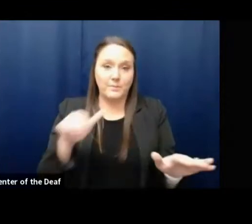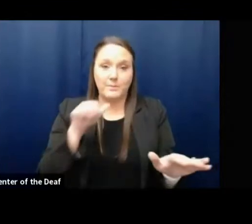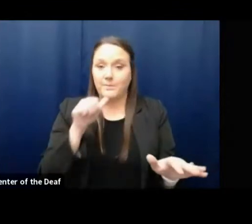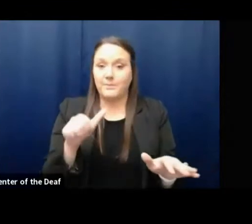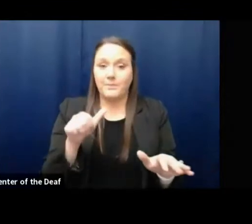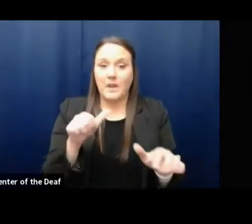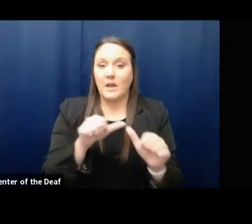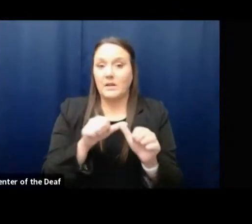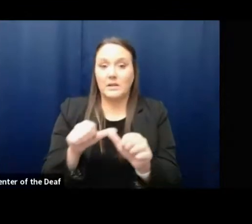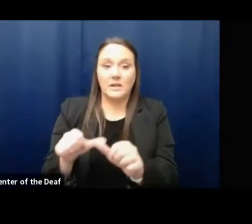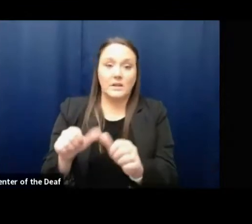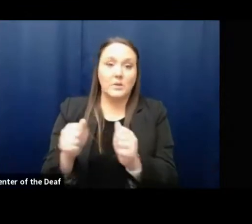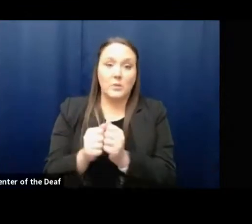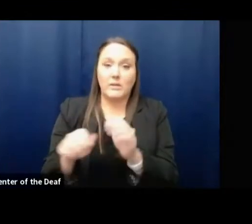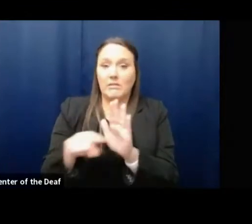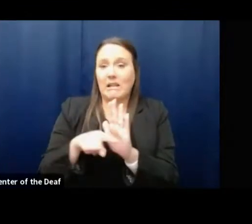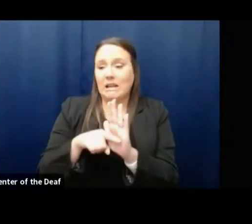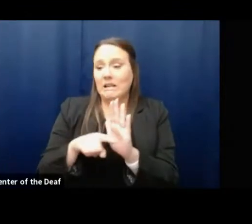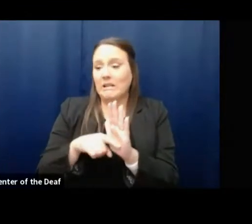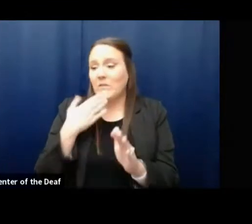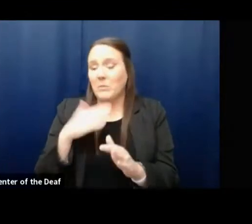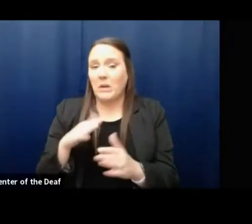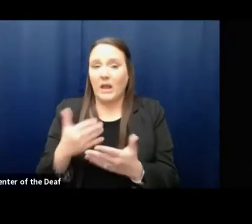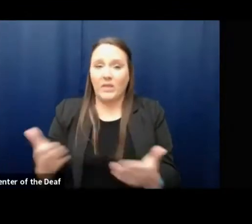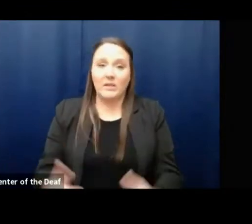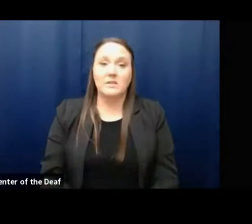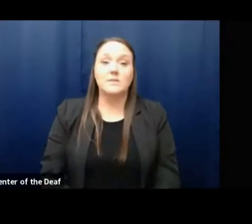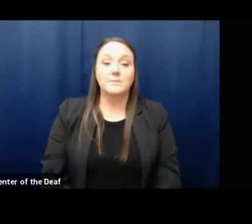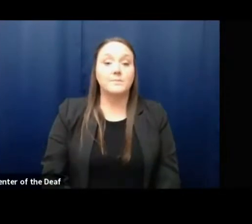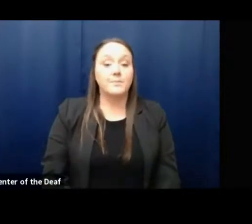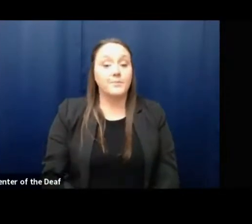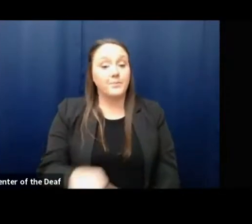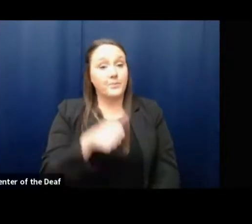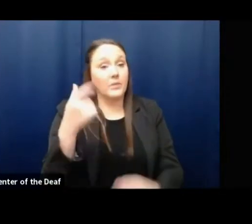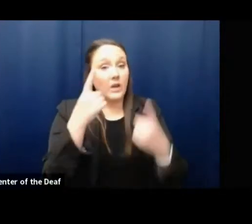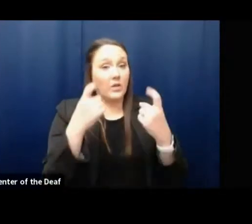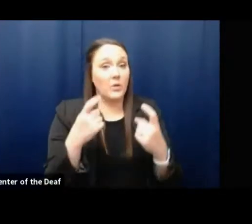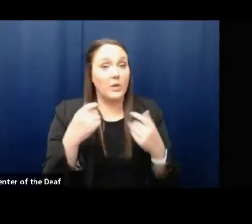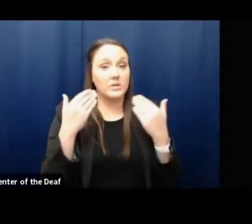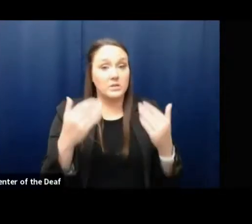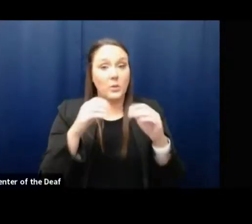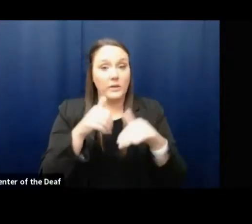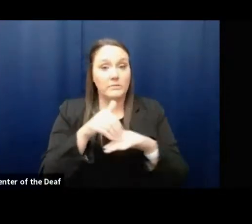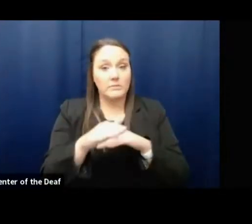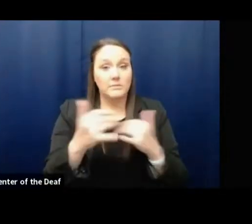see negative consequences. All right, any other questions? Please go ahead and submit them now.